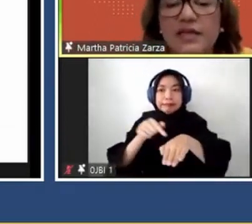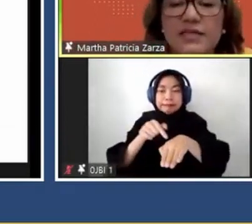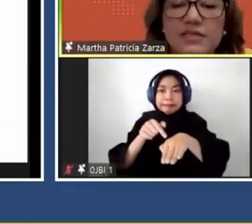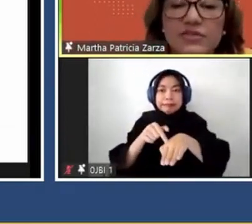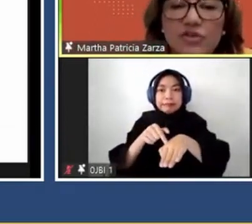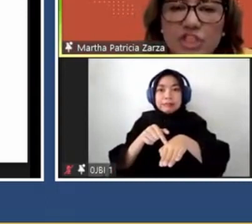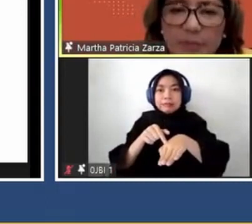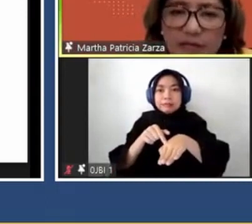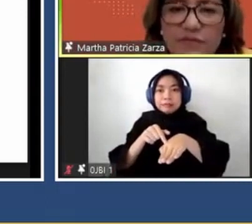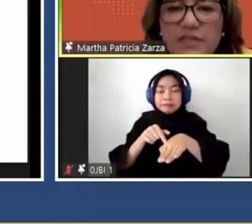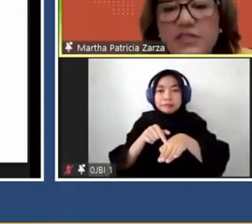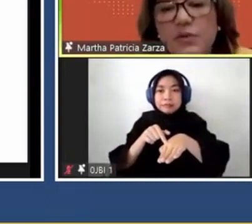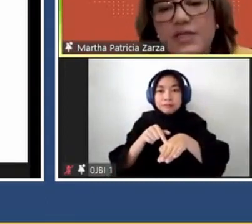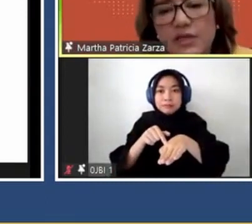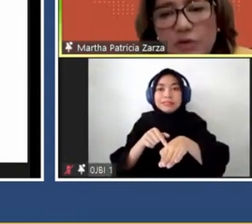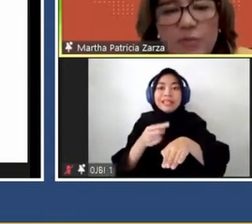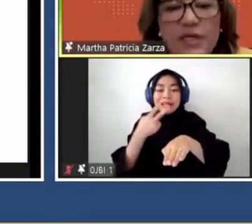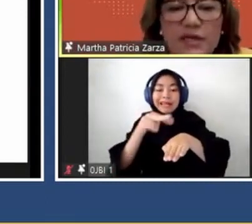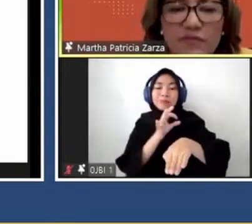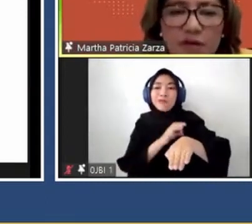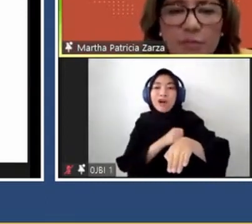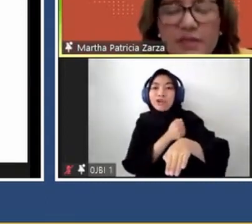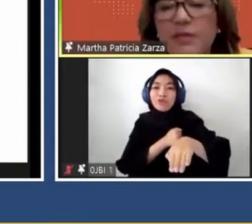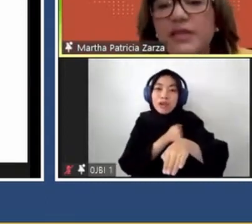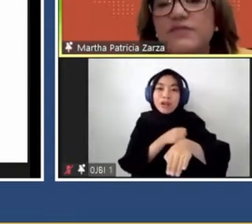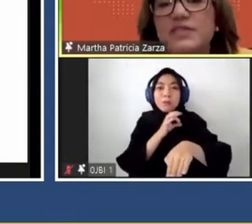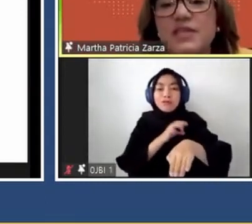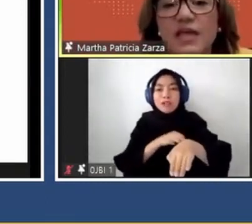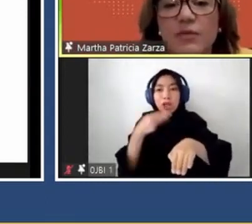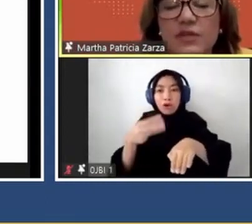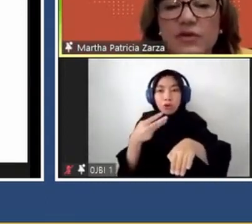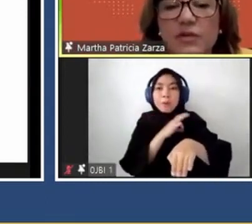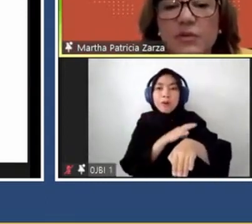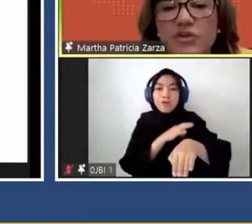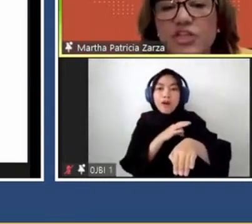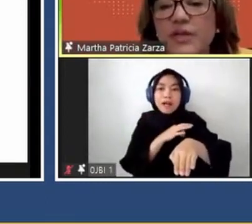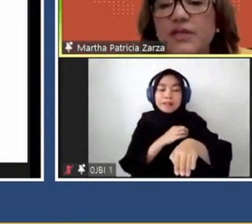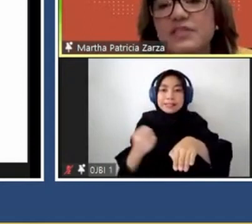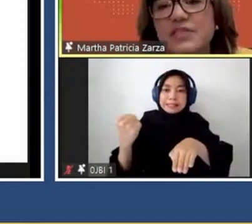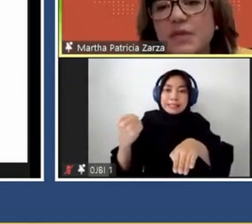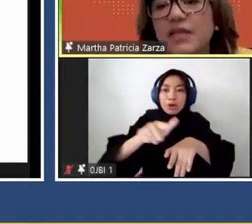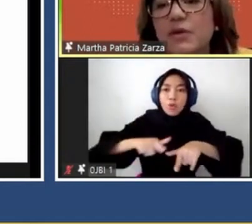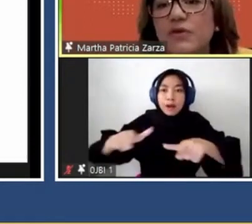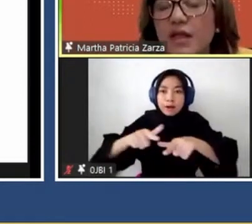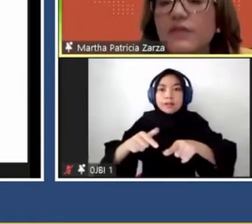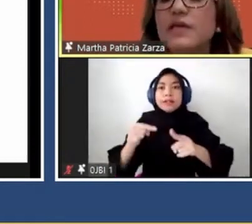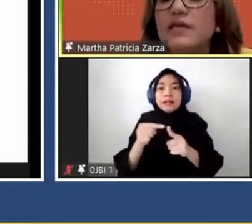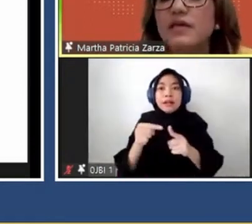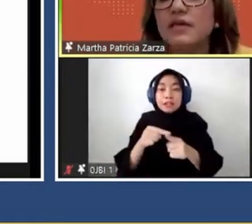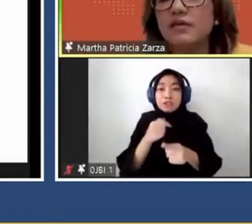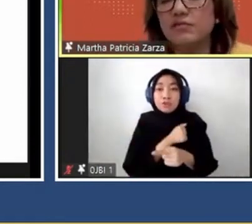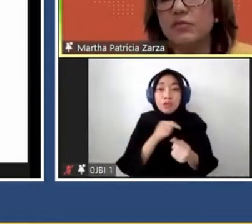obtain is social benefits as well as economic and environmental benefits. When talking about social benefits, it's mainly about